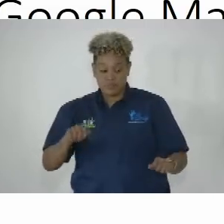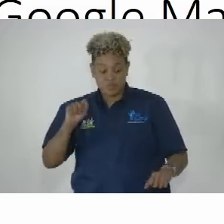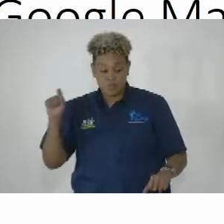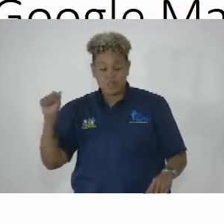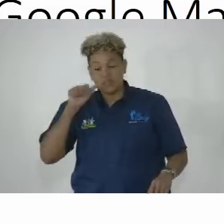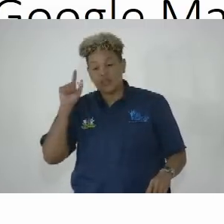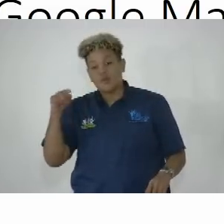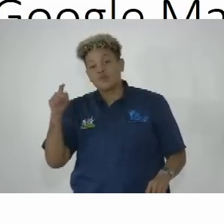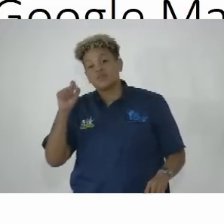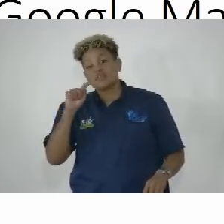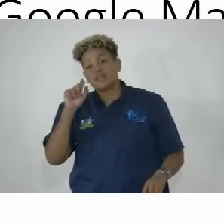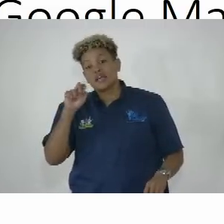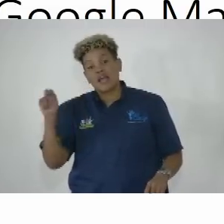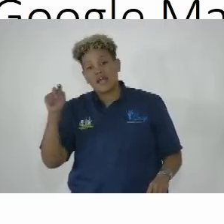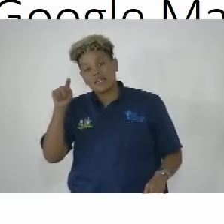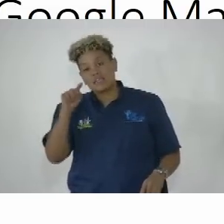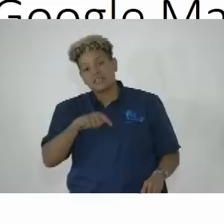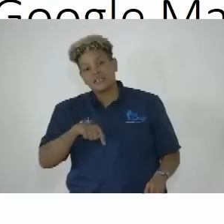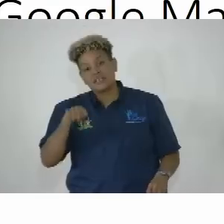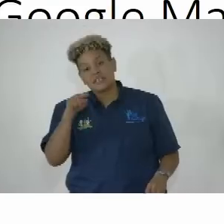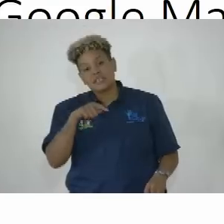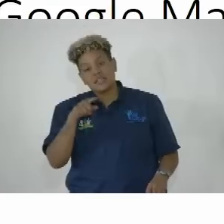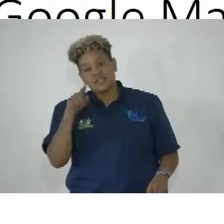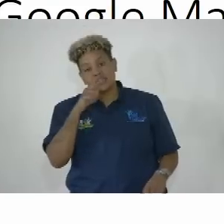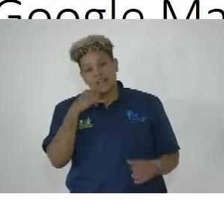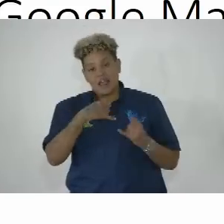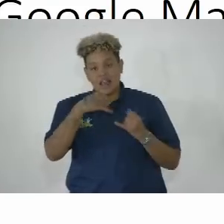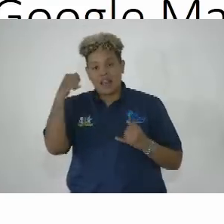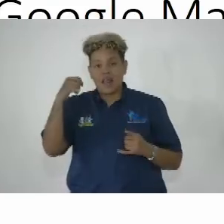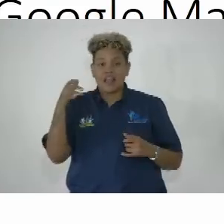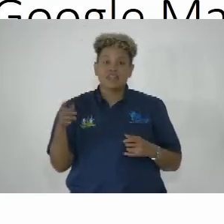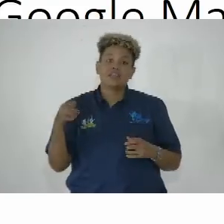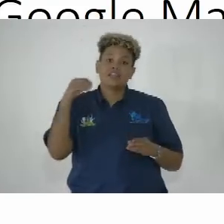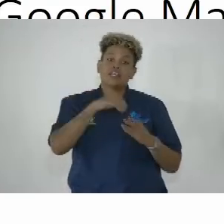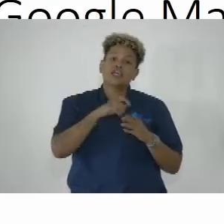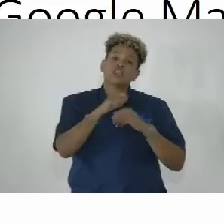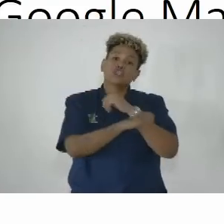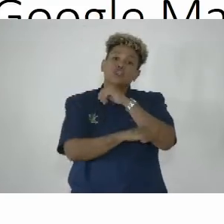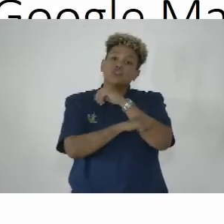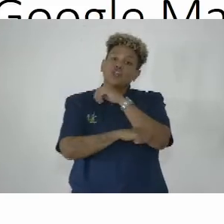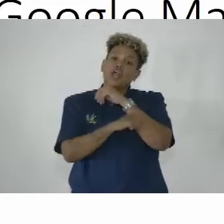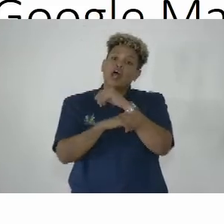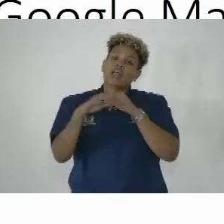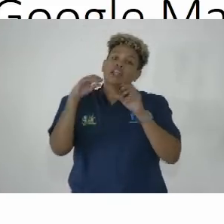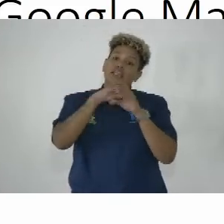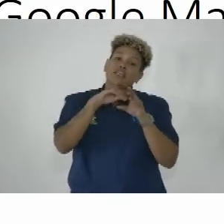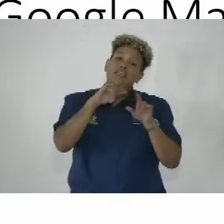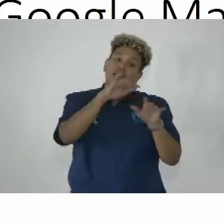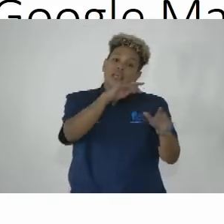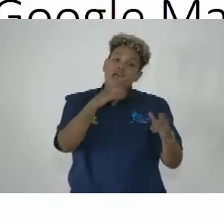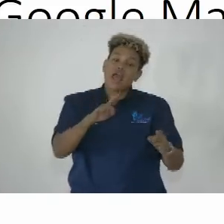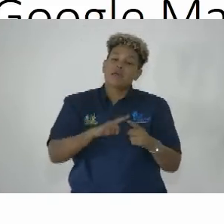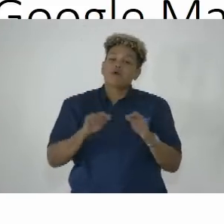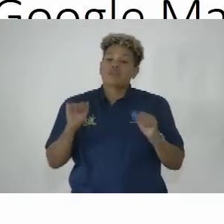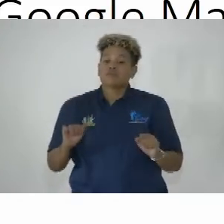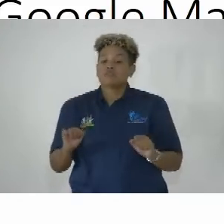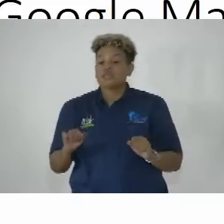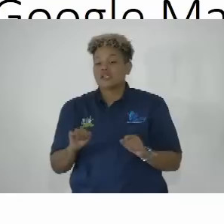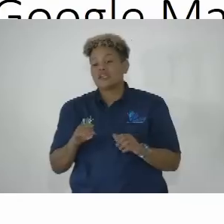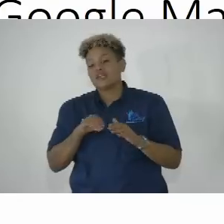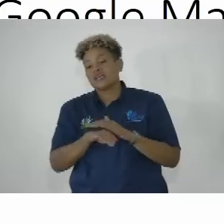only St. Anne, this is the line, so it's going over into Trelawney now and potentially into that